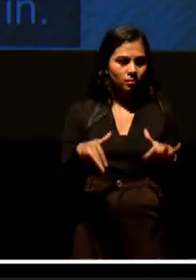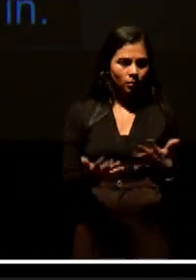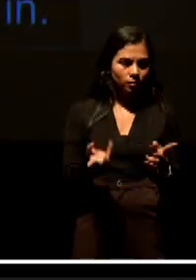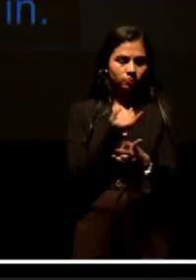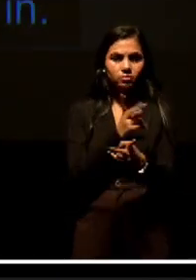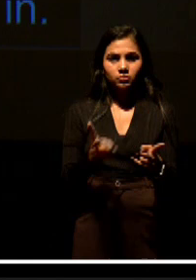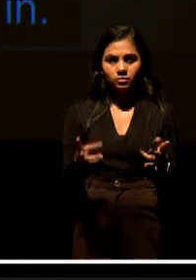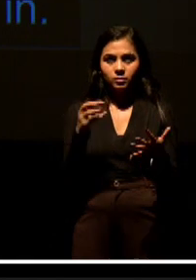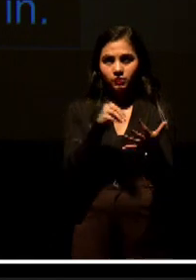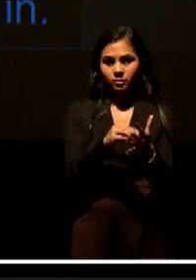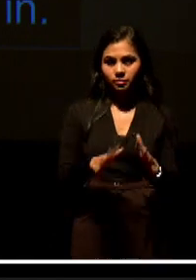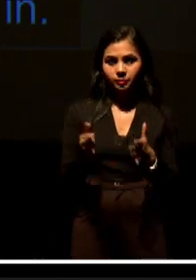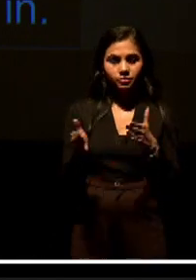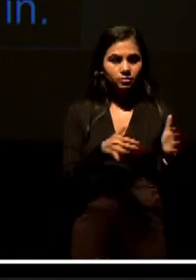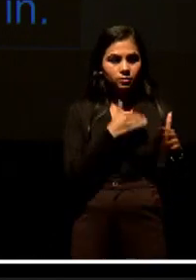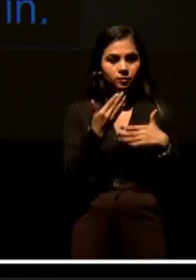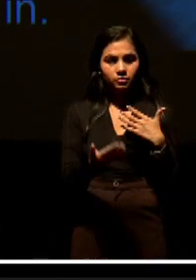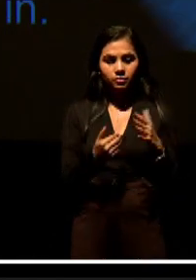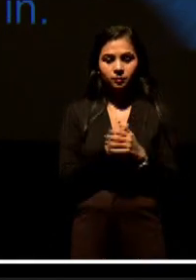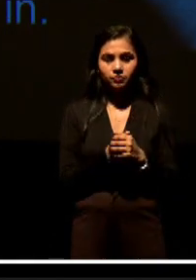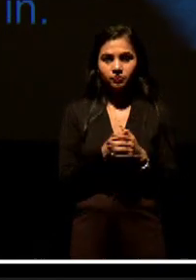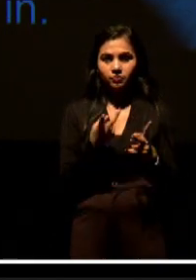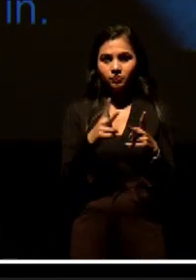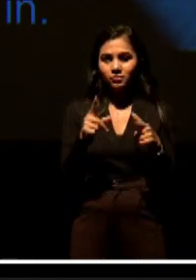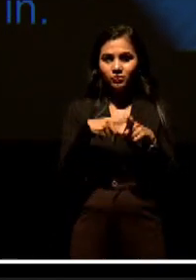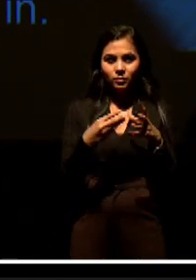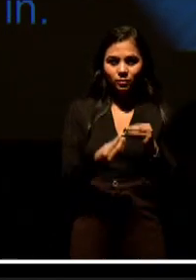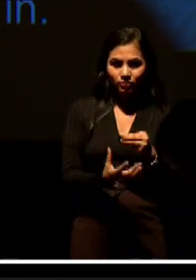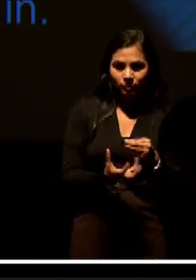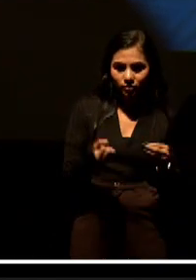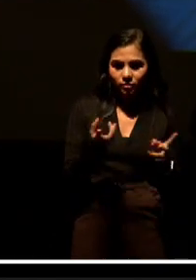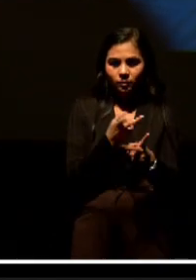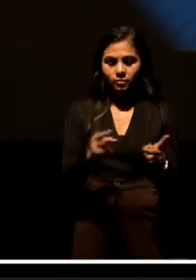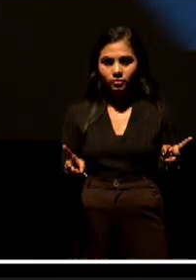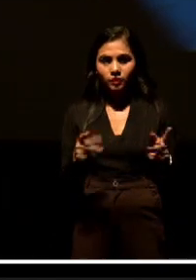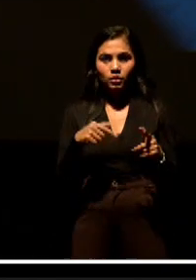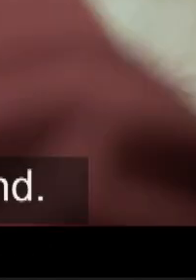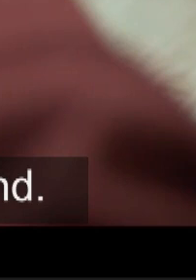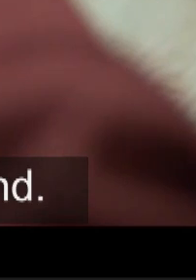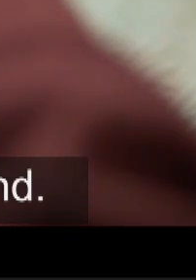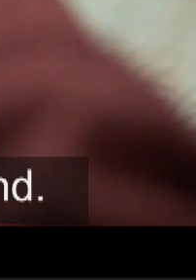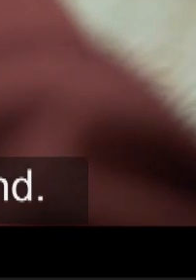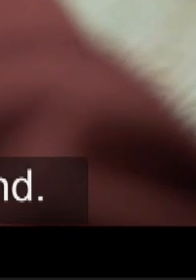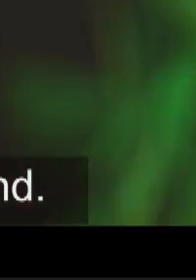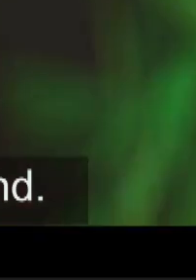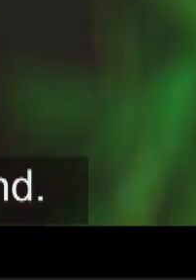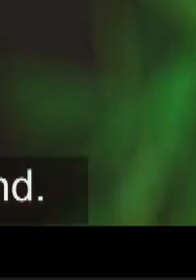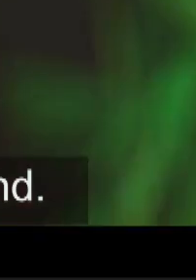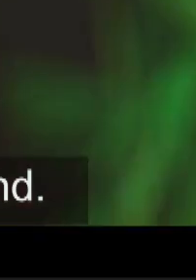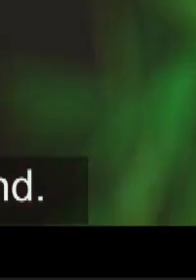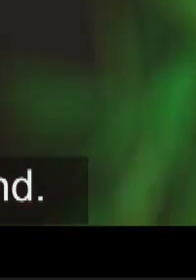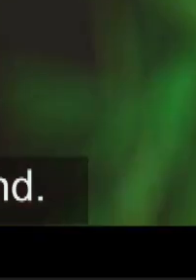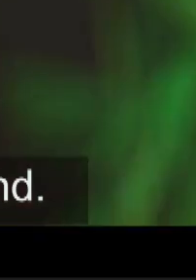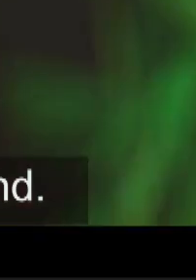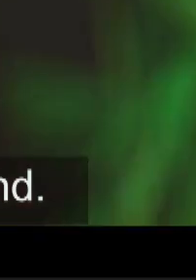out of it. After that, where do I get employment? So that's where Rozgar Sarthi comes in. So you also become part